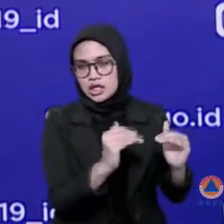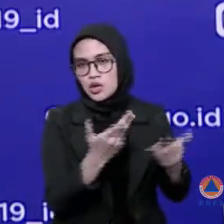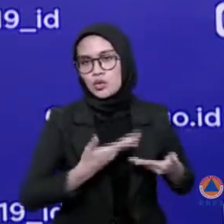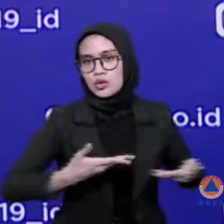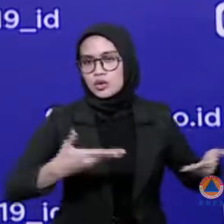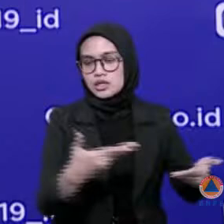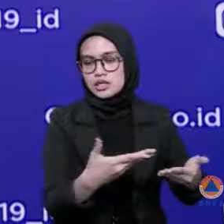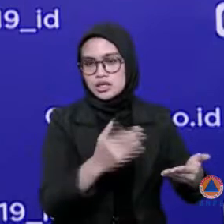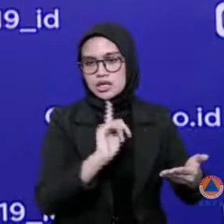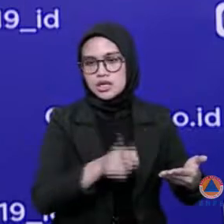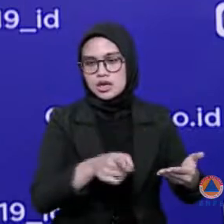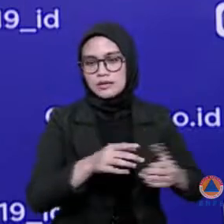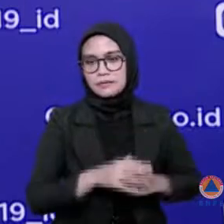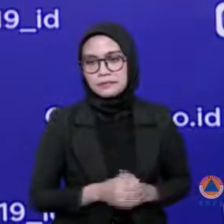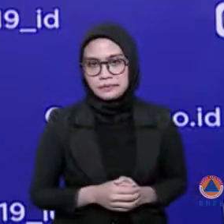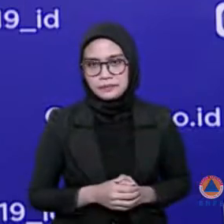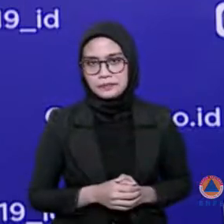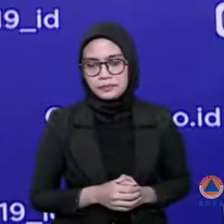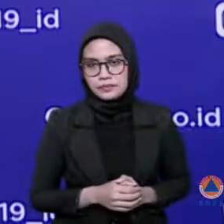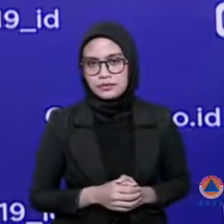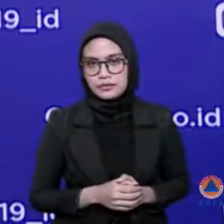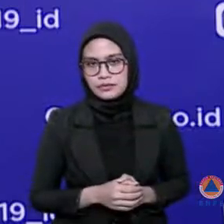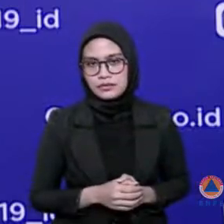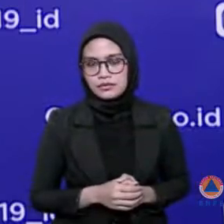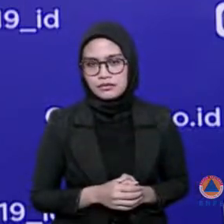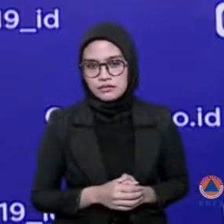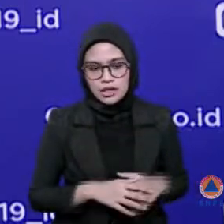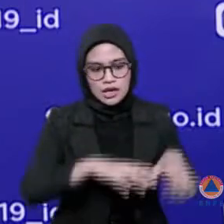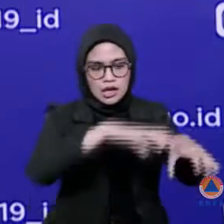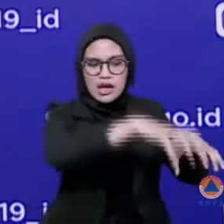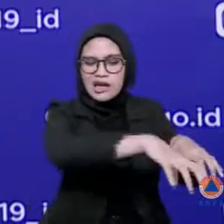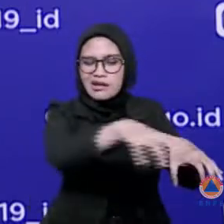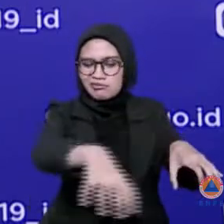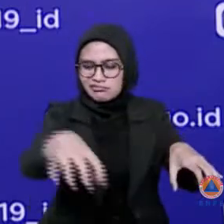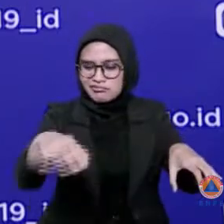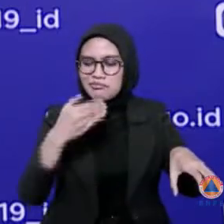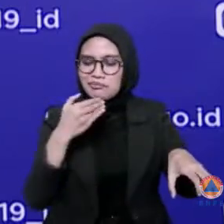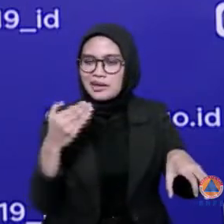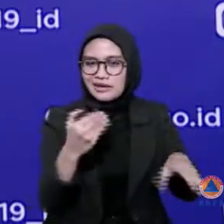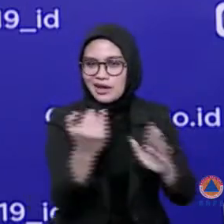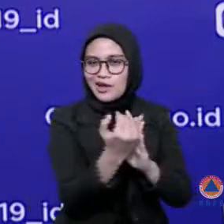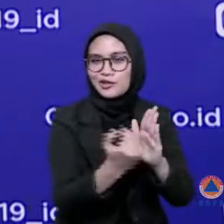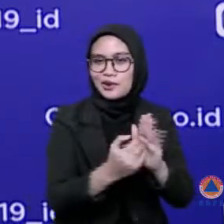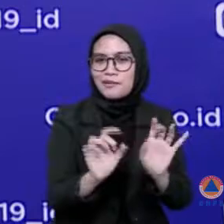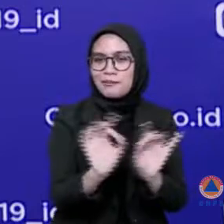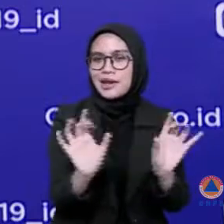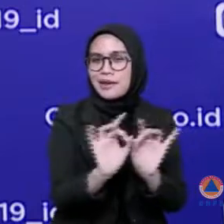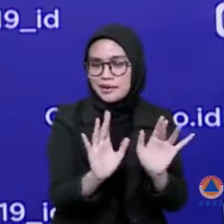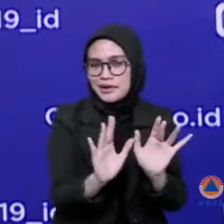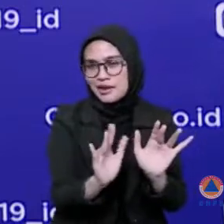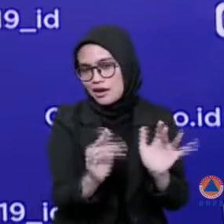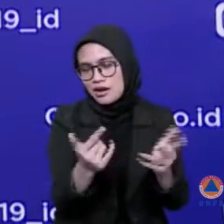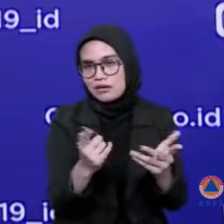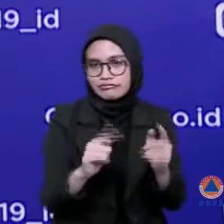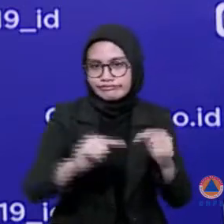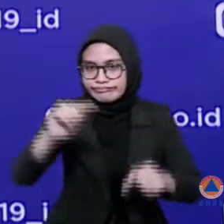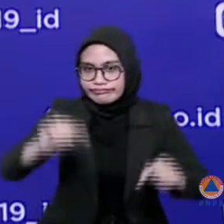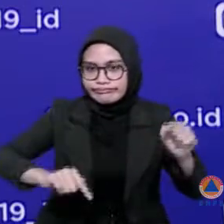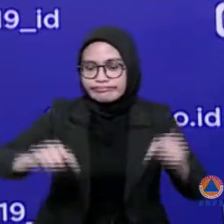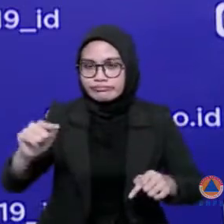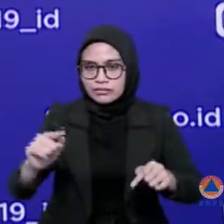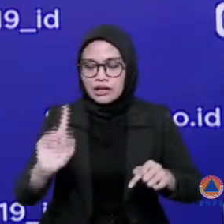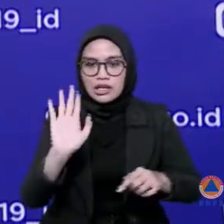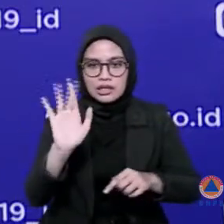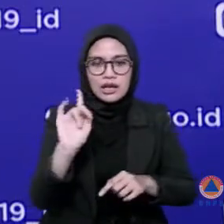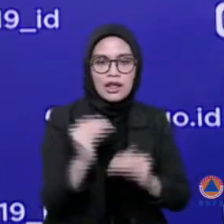be according to the level of each area as stipulated before, which is level 1,